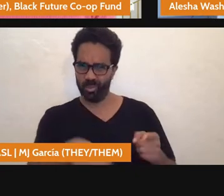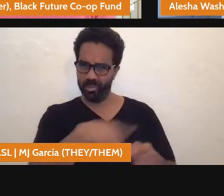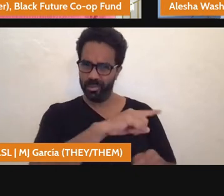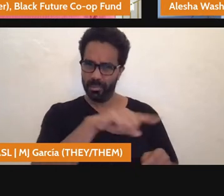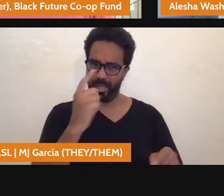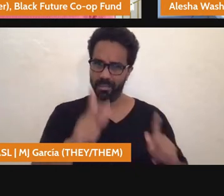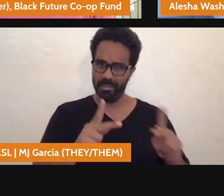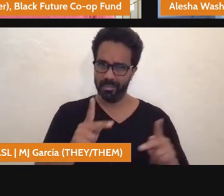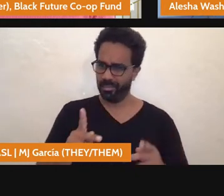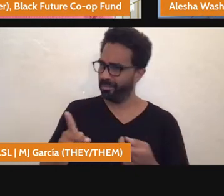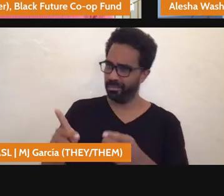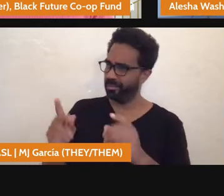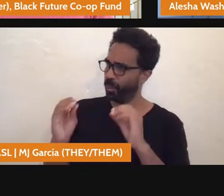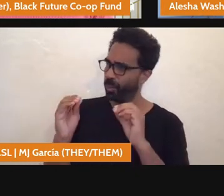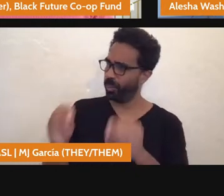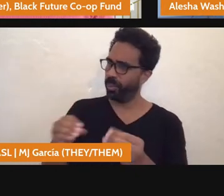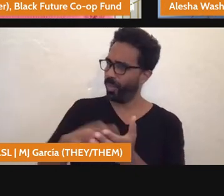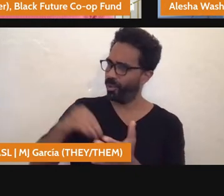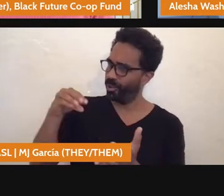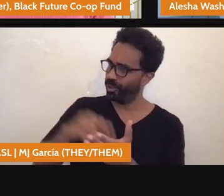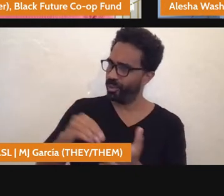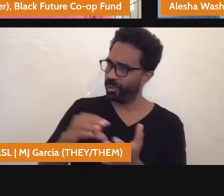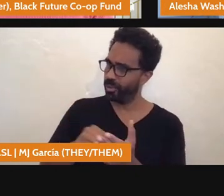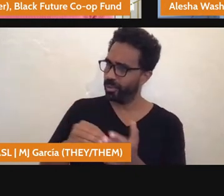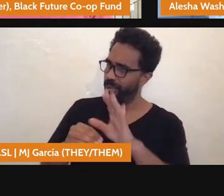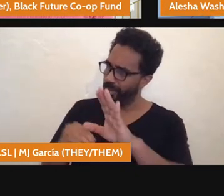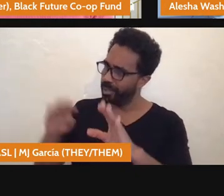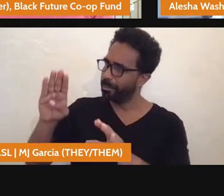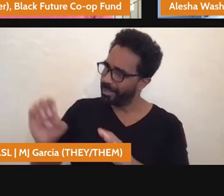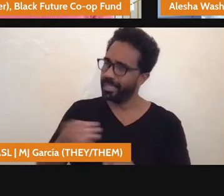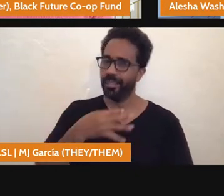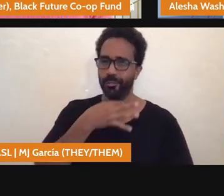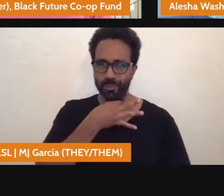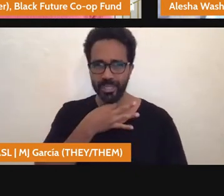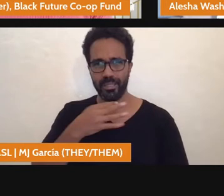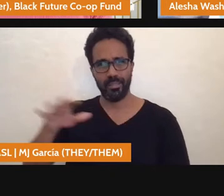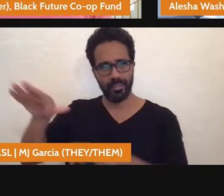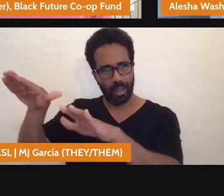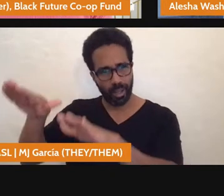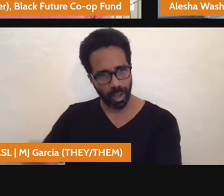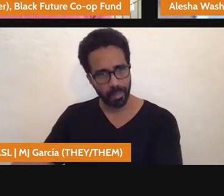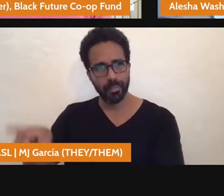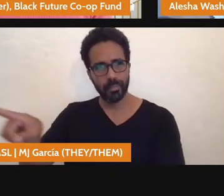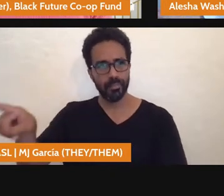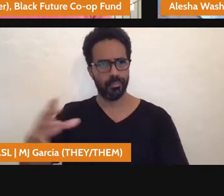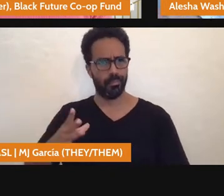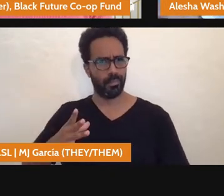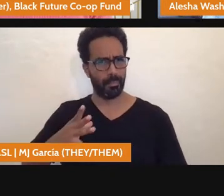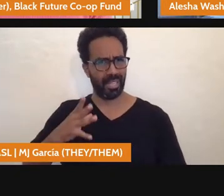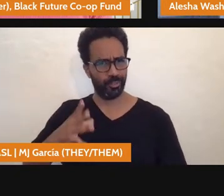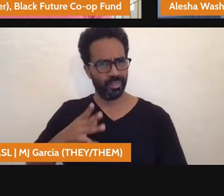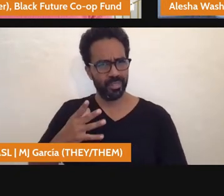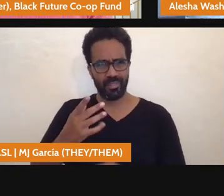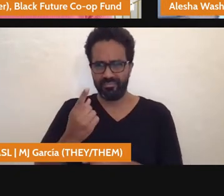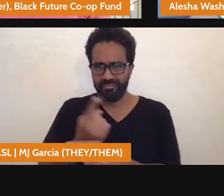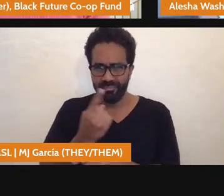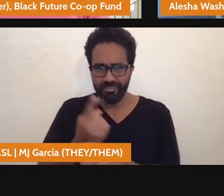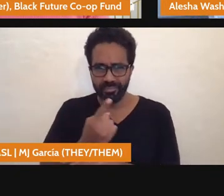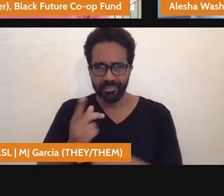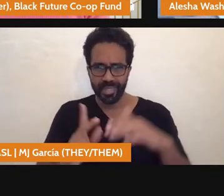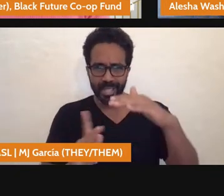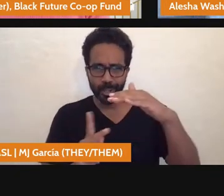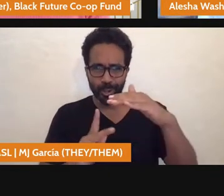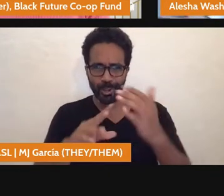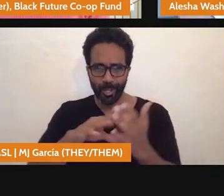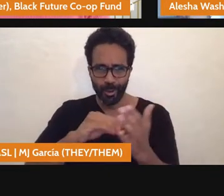are you learning, right? Are you approaching it with curiosity? It's the first step. Like, it's manners, right? It's the stuff we learned in kindergarten. It's the stuff that our